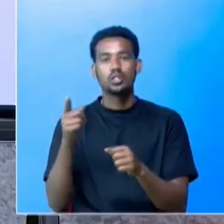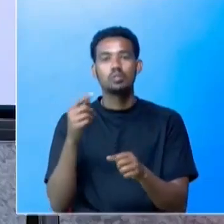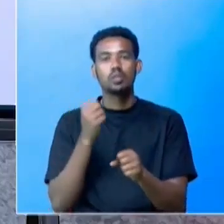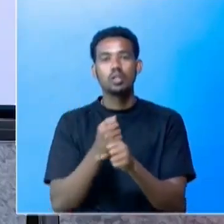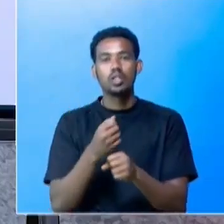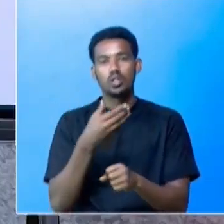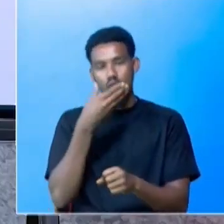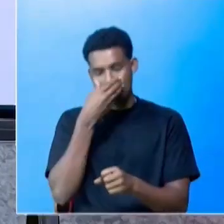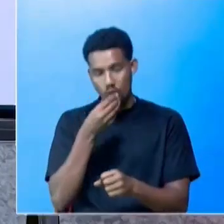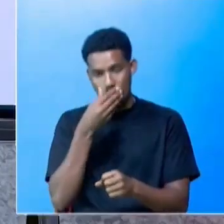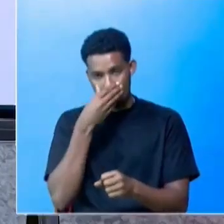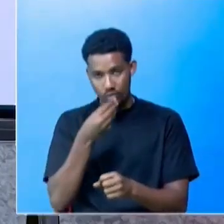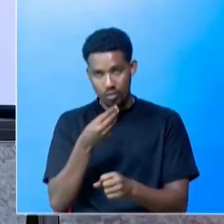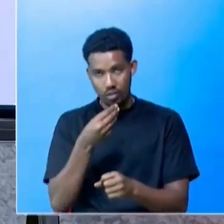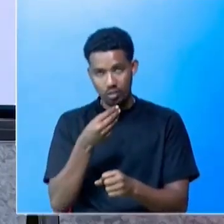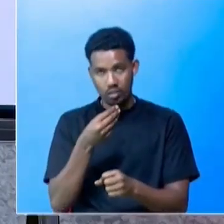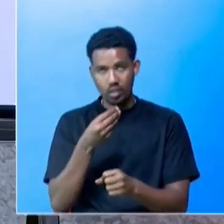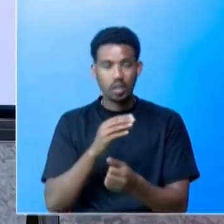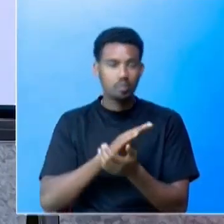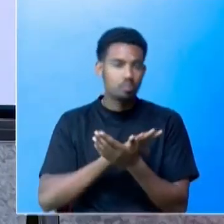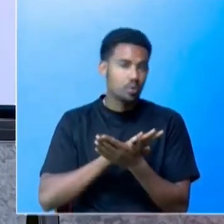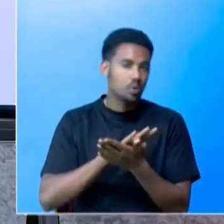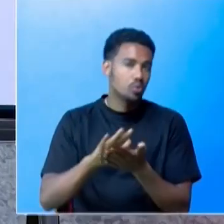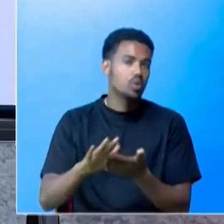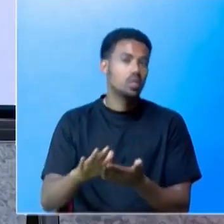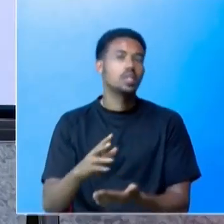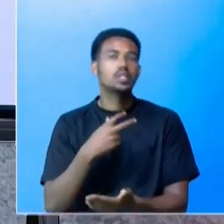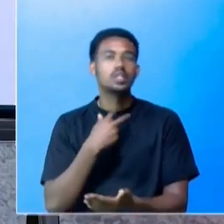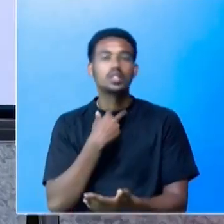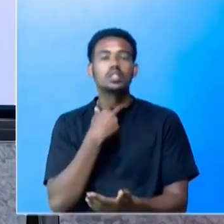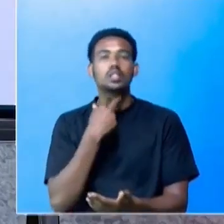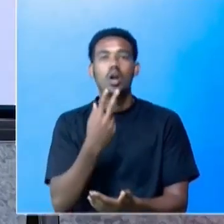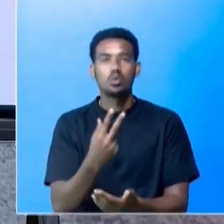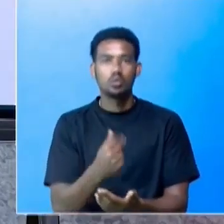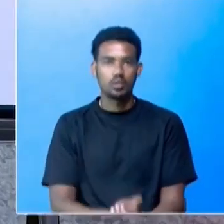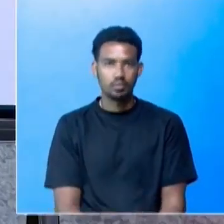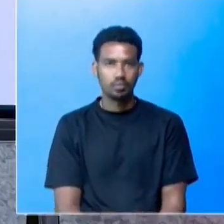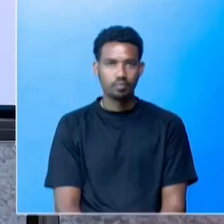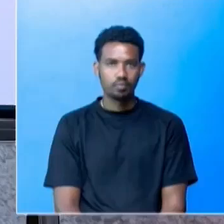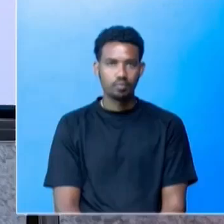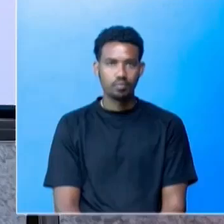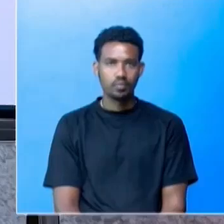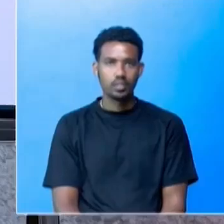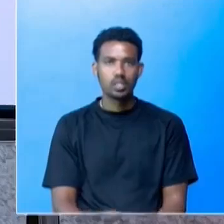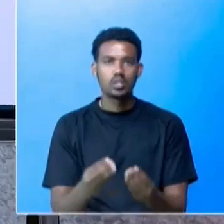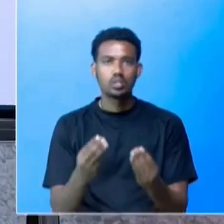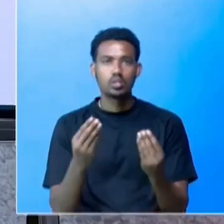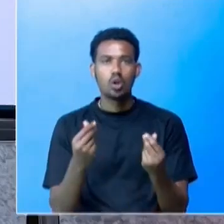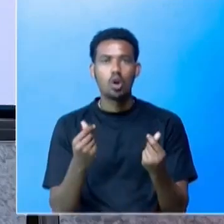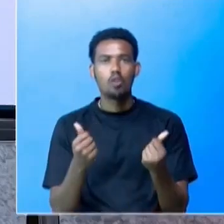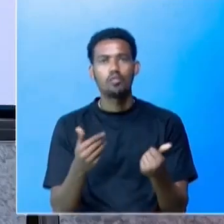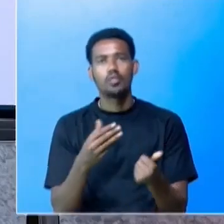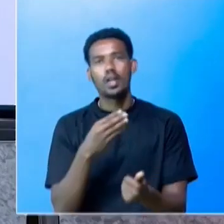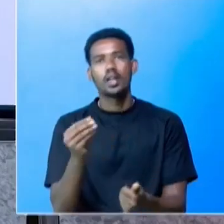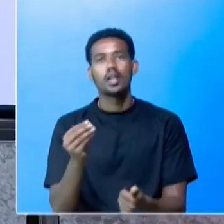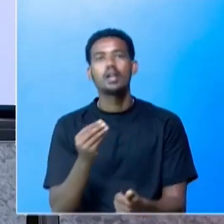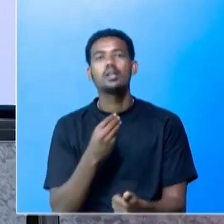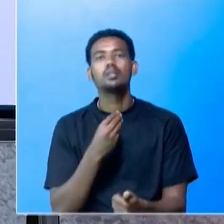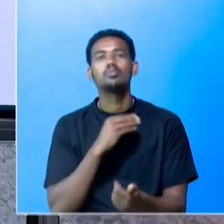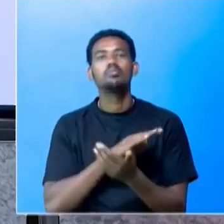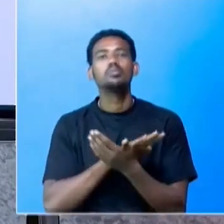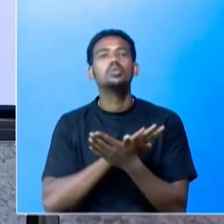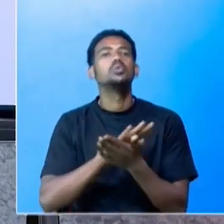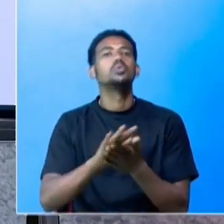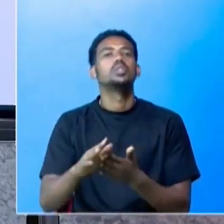soft purring sound. She makes soft purring